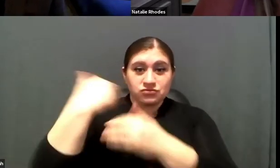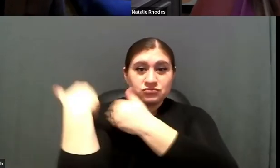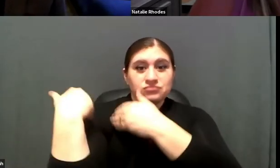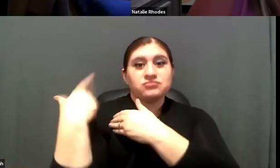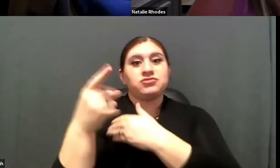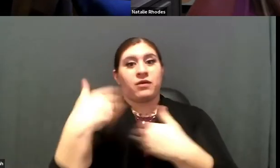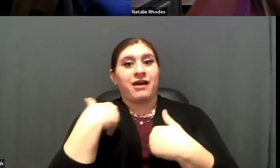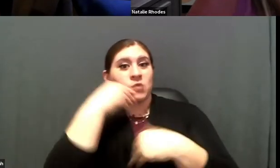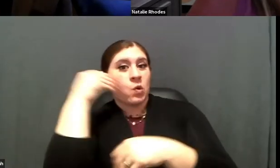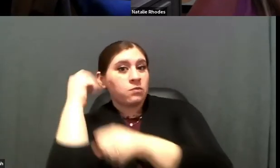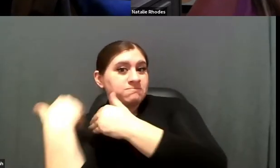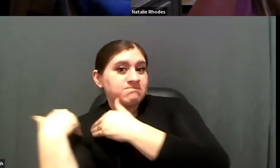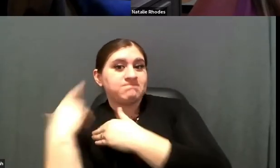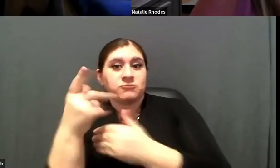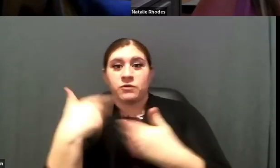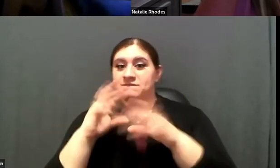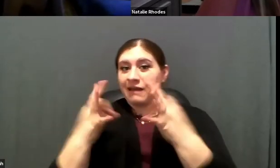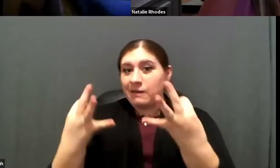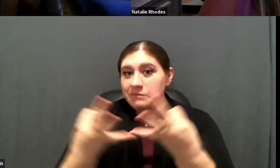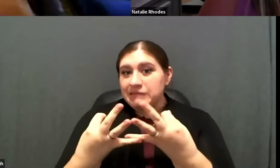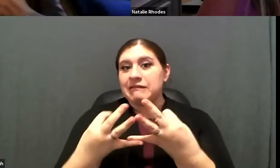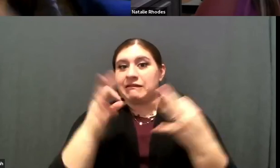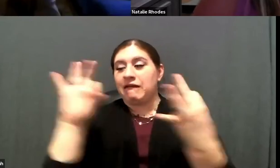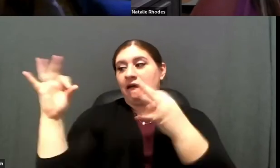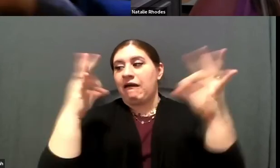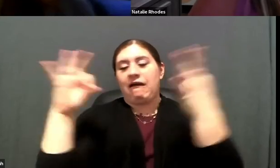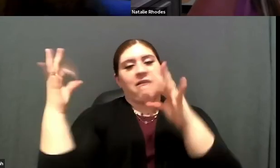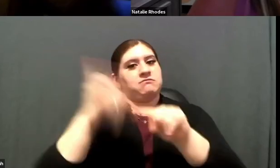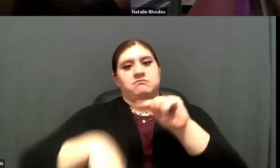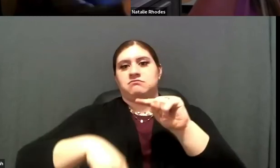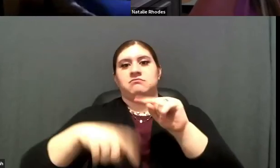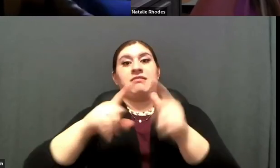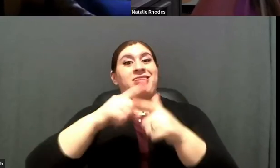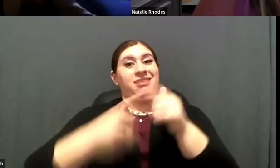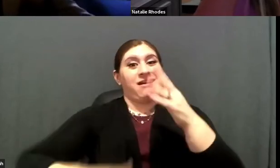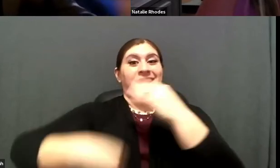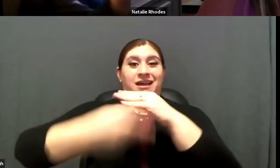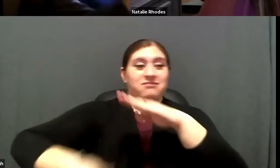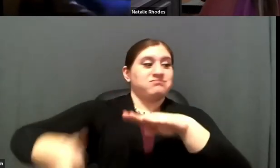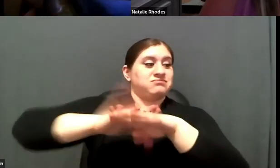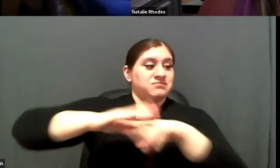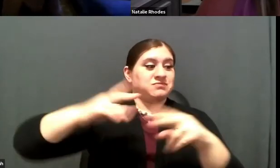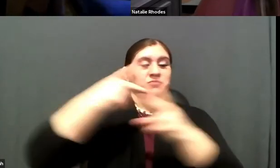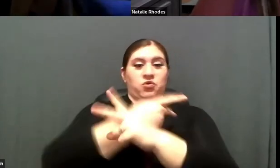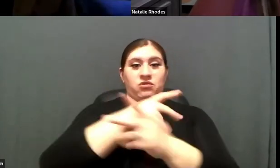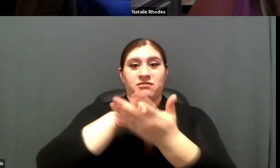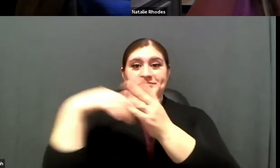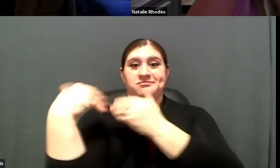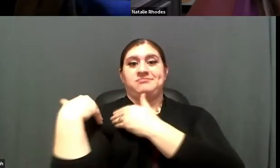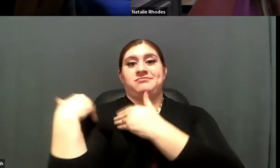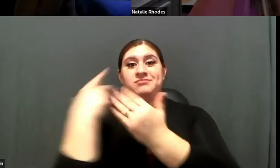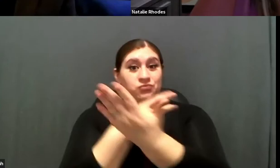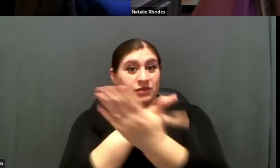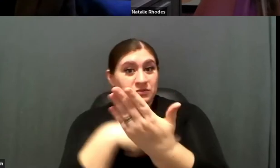have home responsibilities? Do you have a family? You know, I mean, and then you throw on top of all of that the responsibilities of a